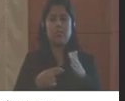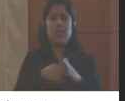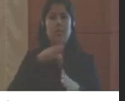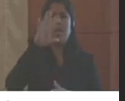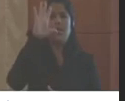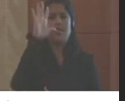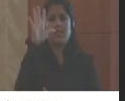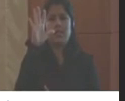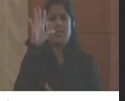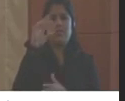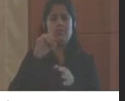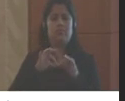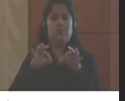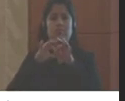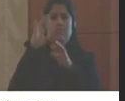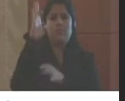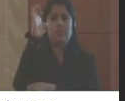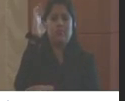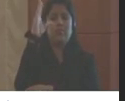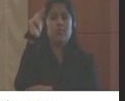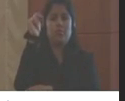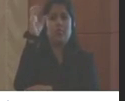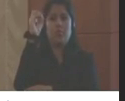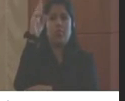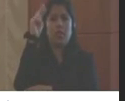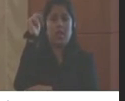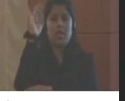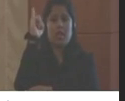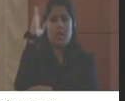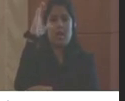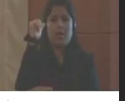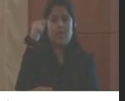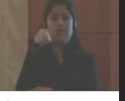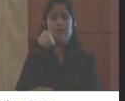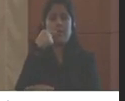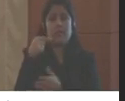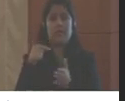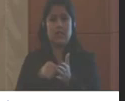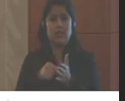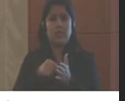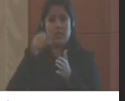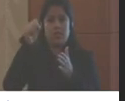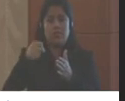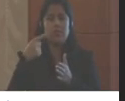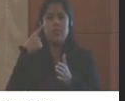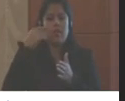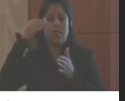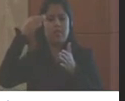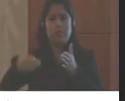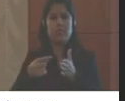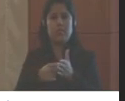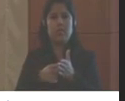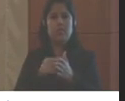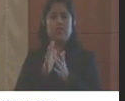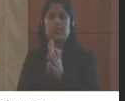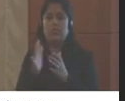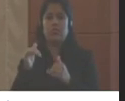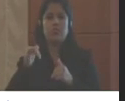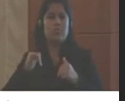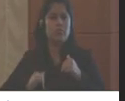is exposed to the interaction of 5 tectonic plates. This causes the